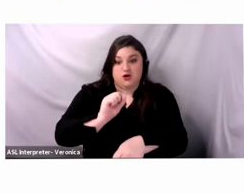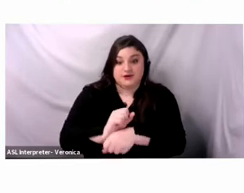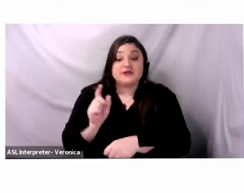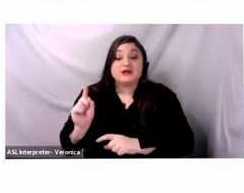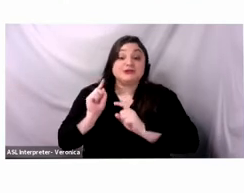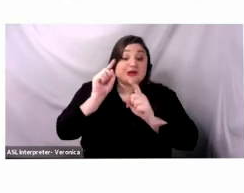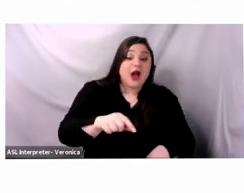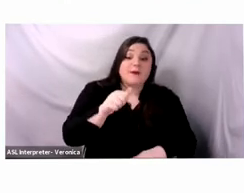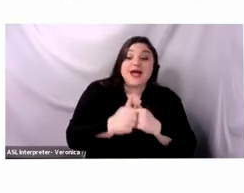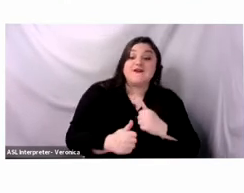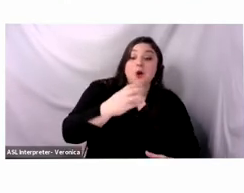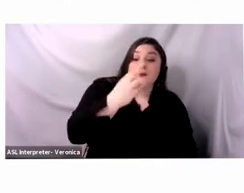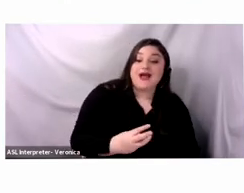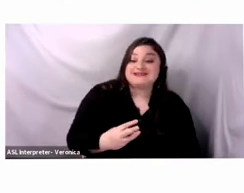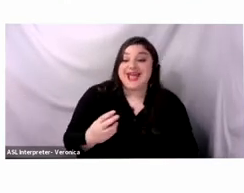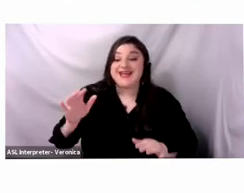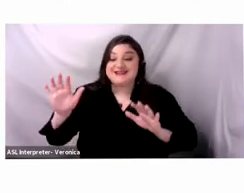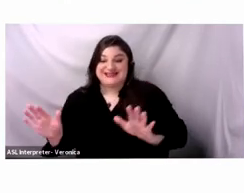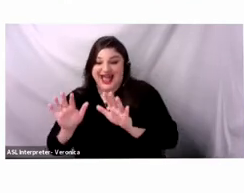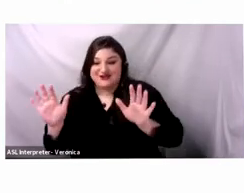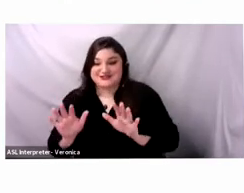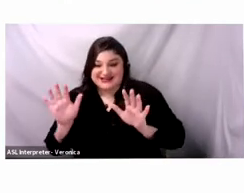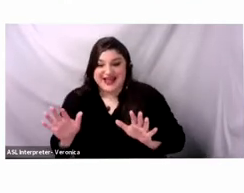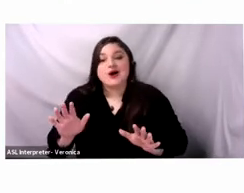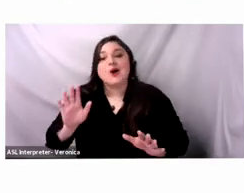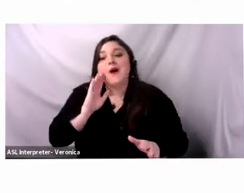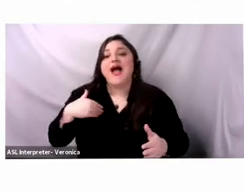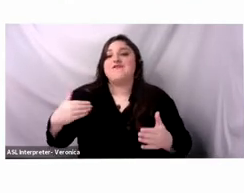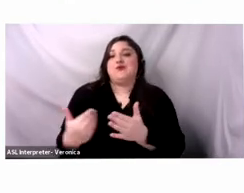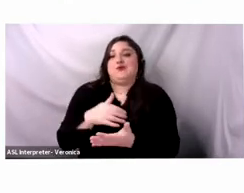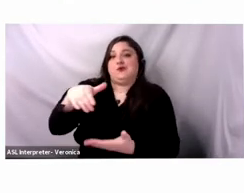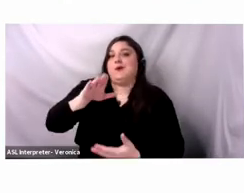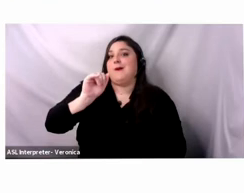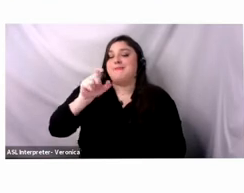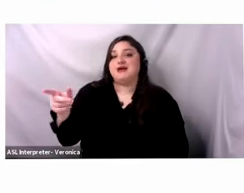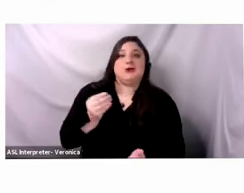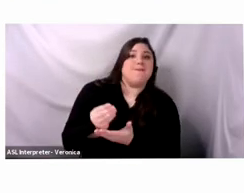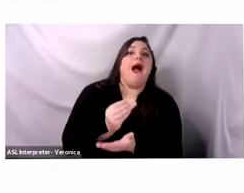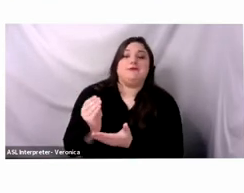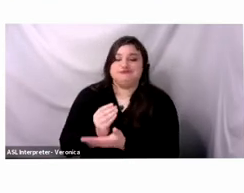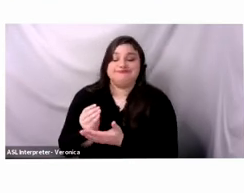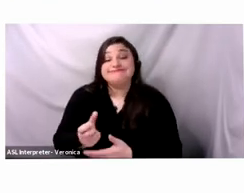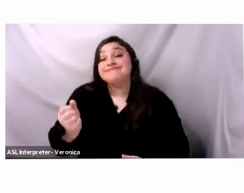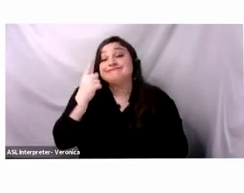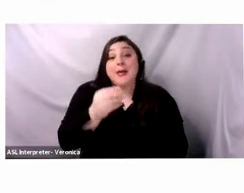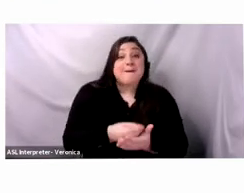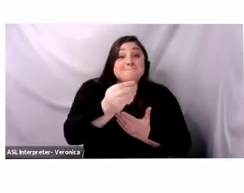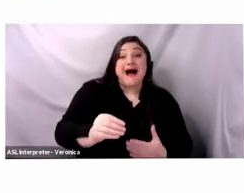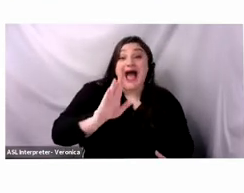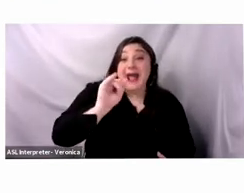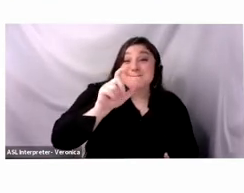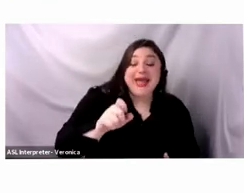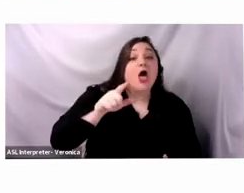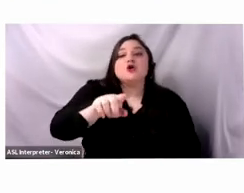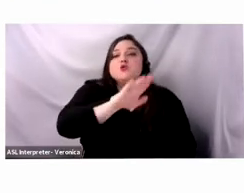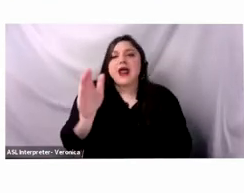Saturdays. For Abena and most of these traders, buying these bales is an act of faith. When she buys a bale, she doesn't know if it will be good quality or